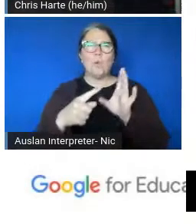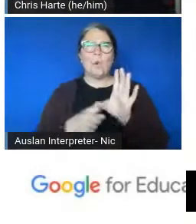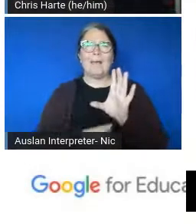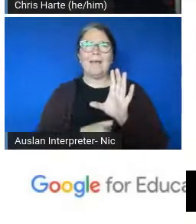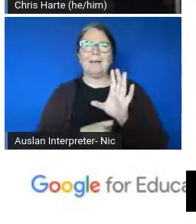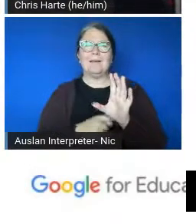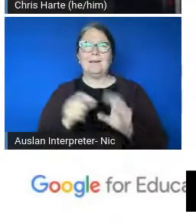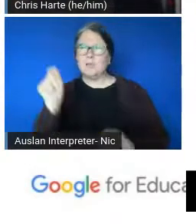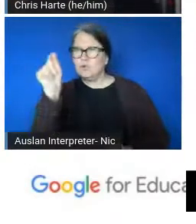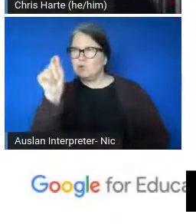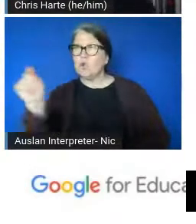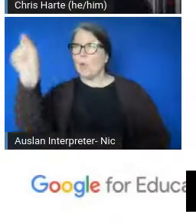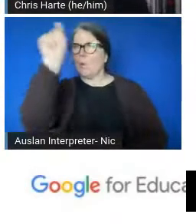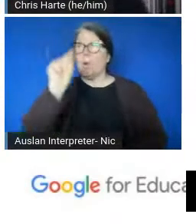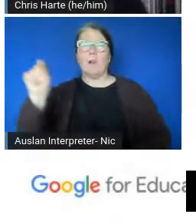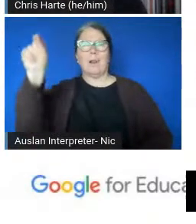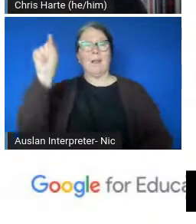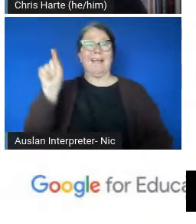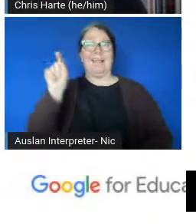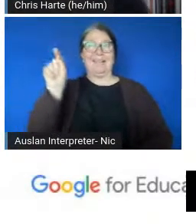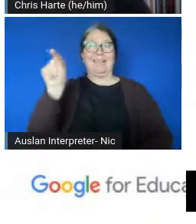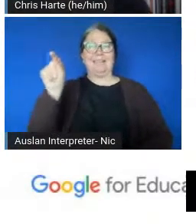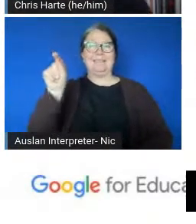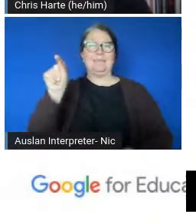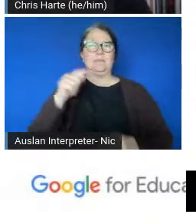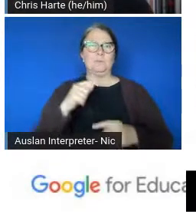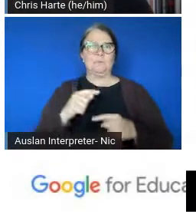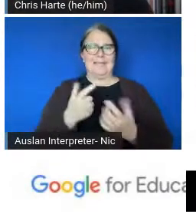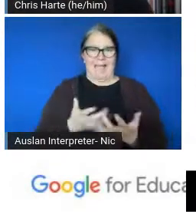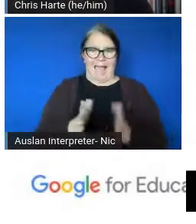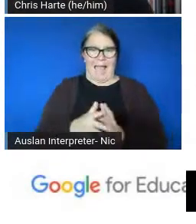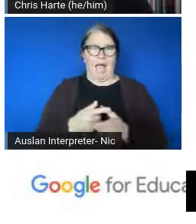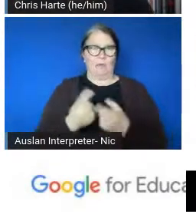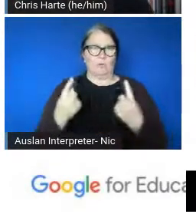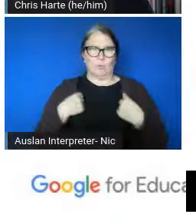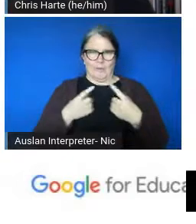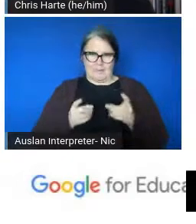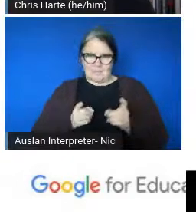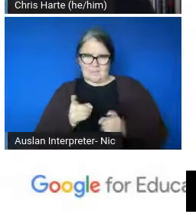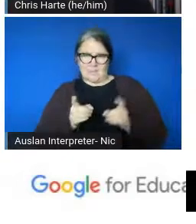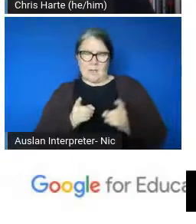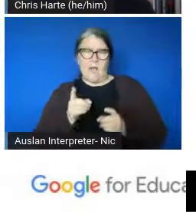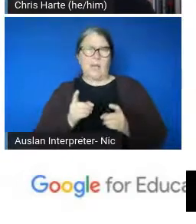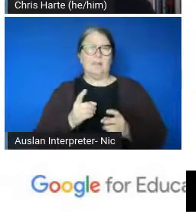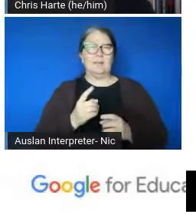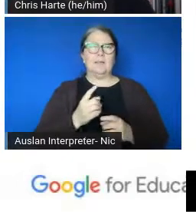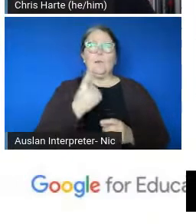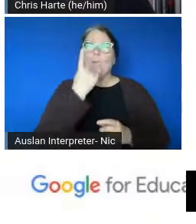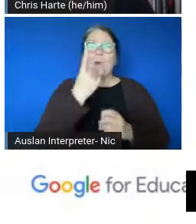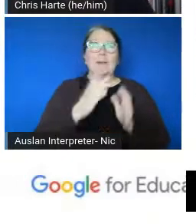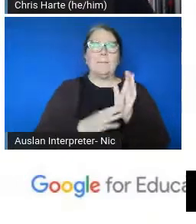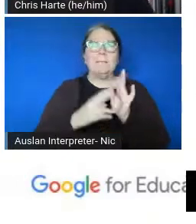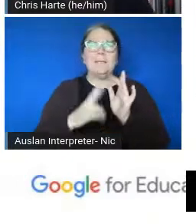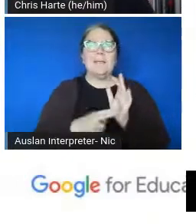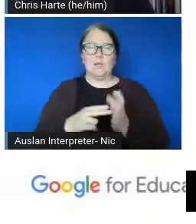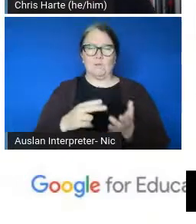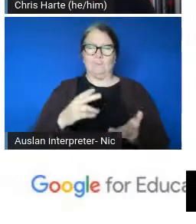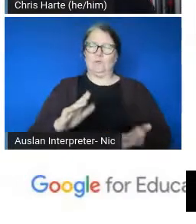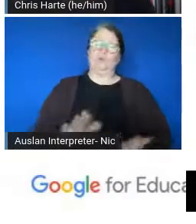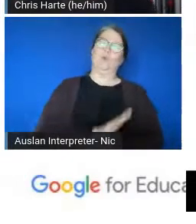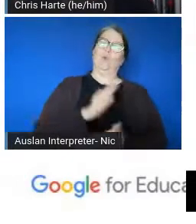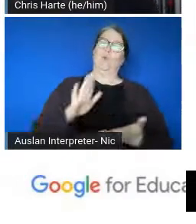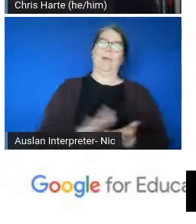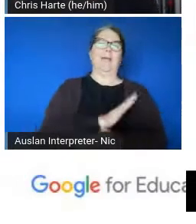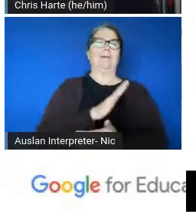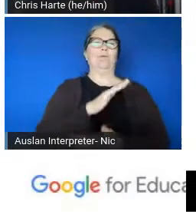was, how might we design a moment of joy for every person who comes into our school every